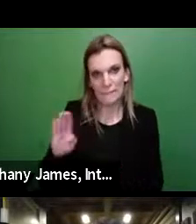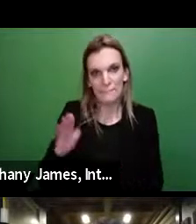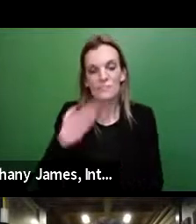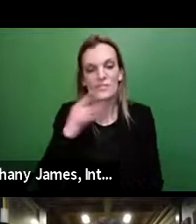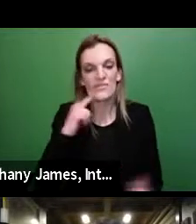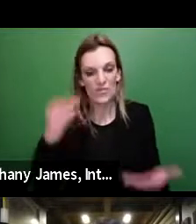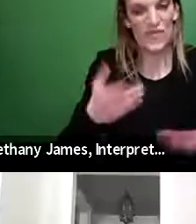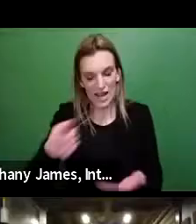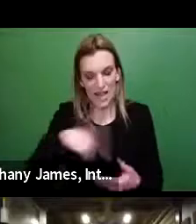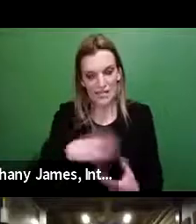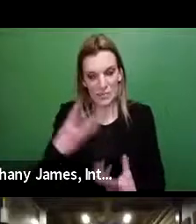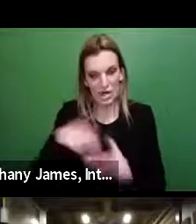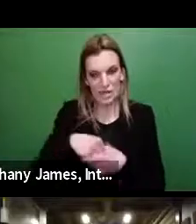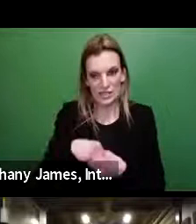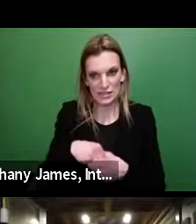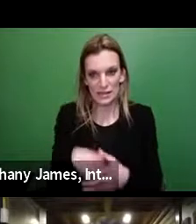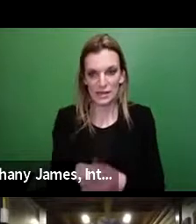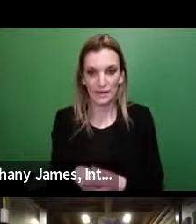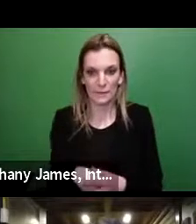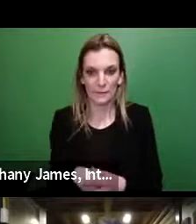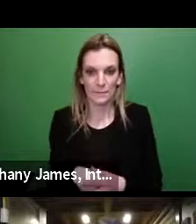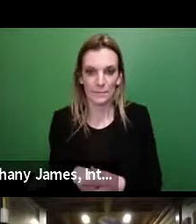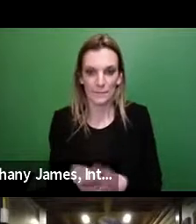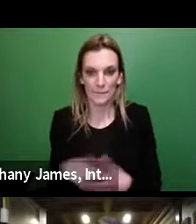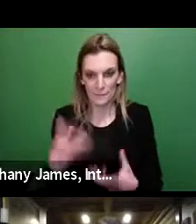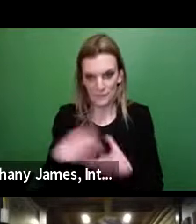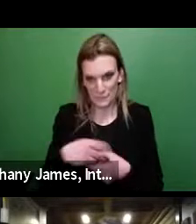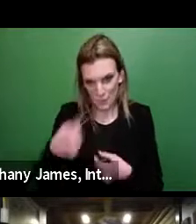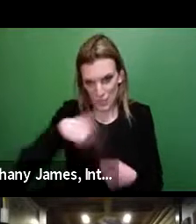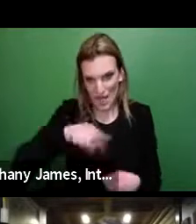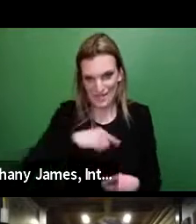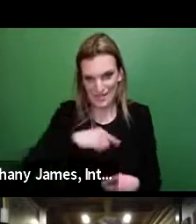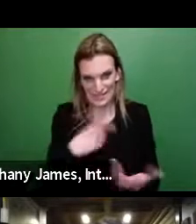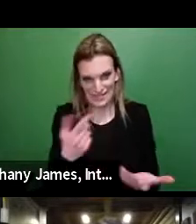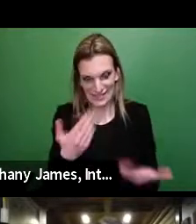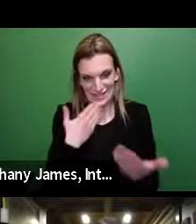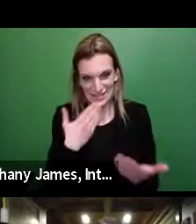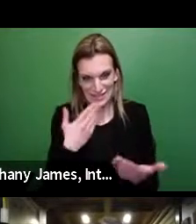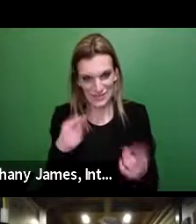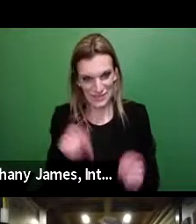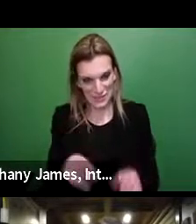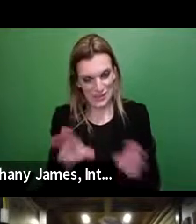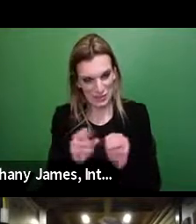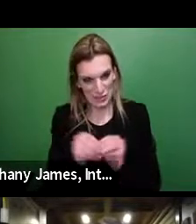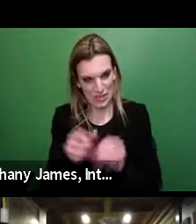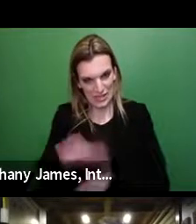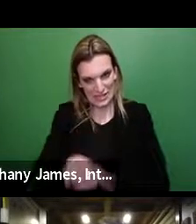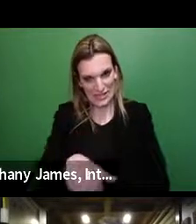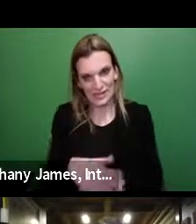to participate and including us in your meeting this evening.